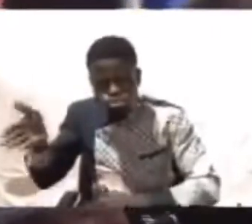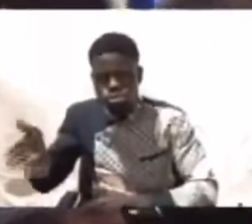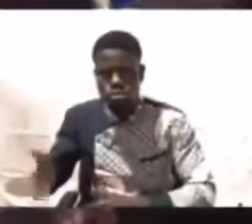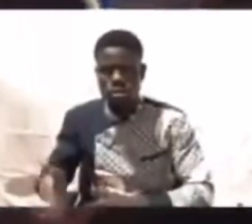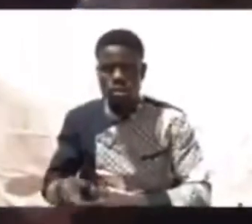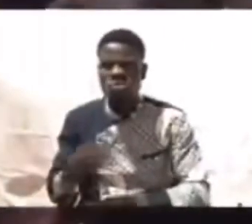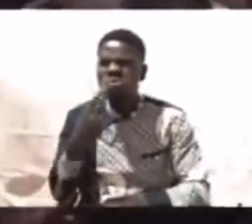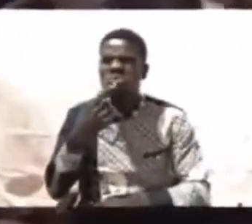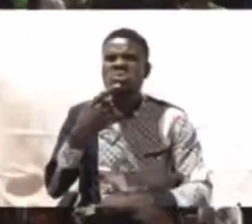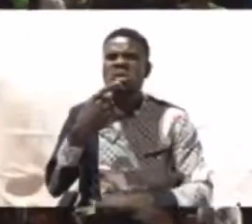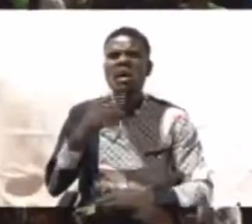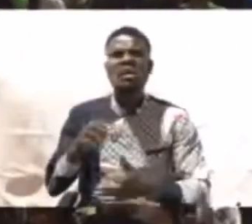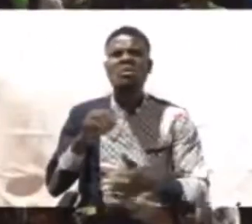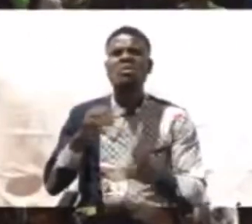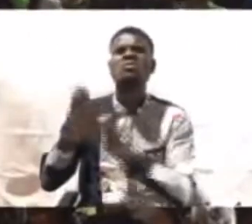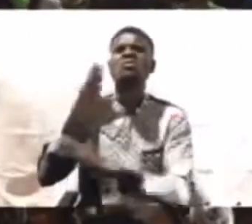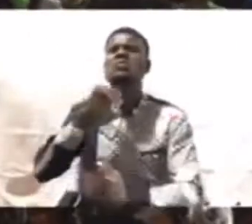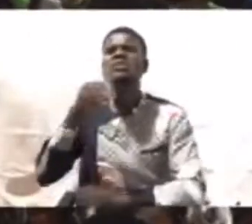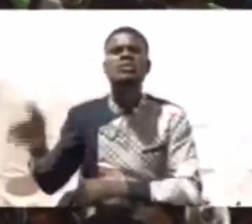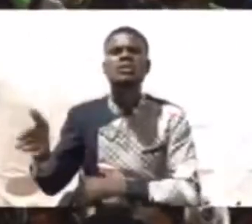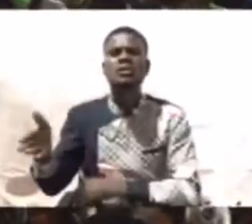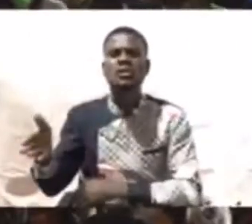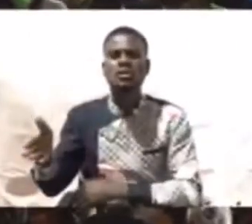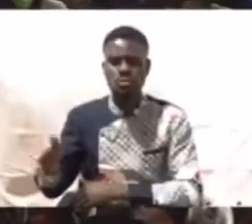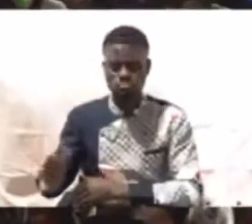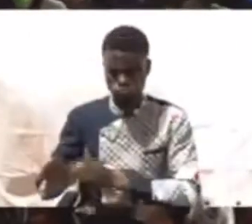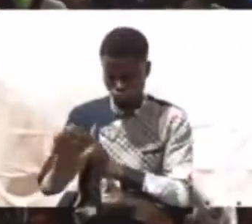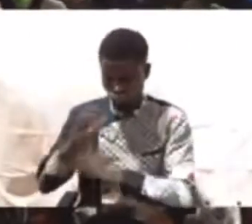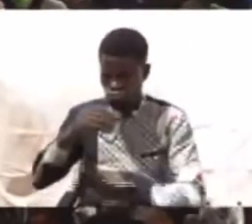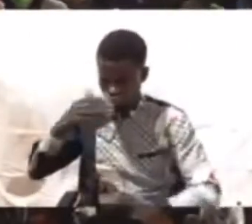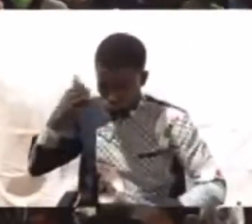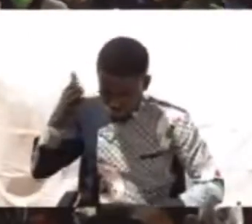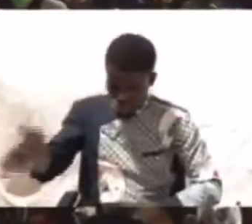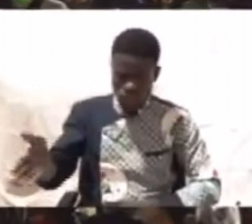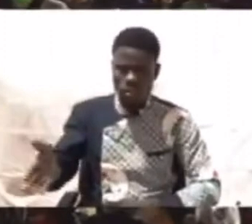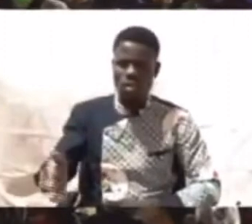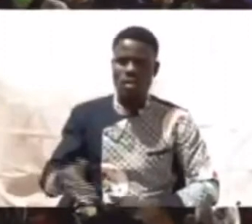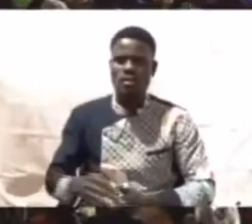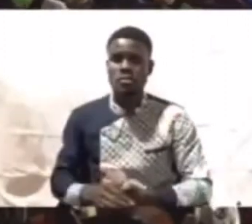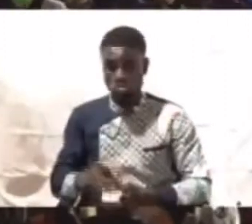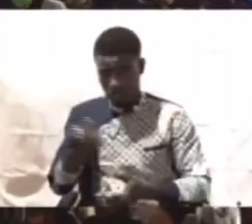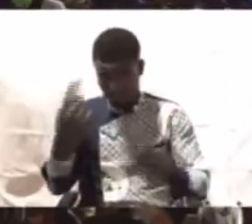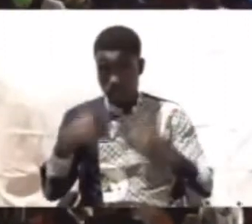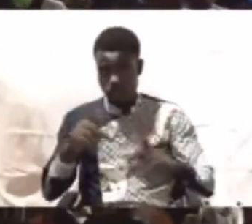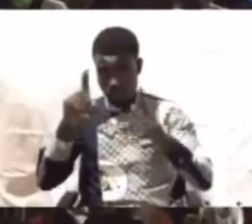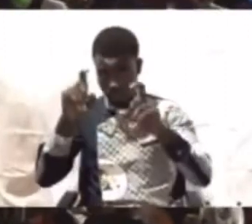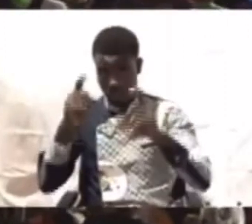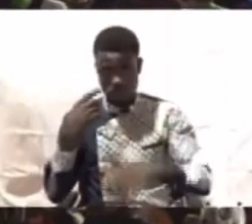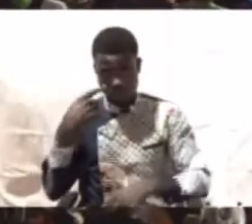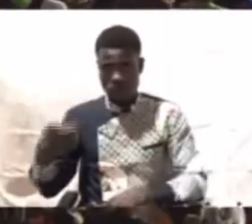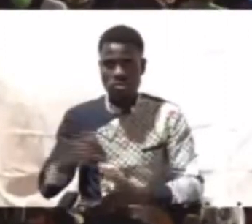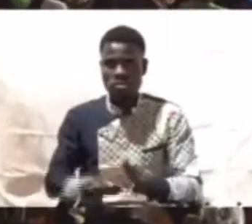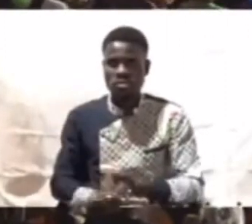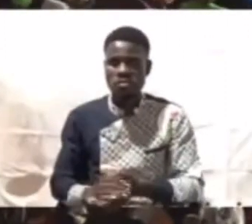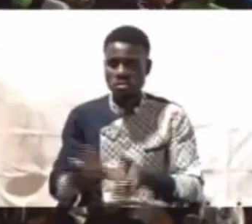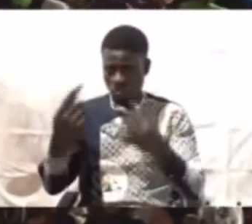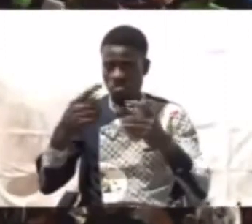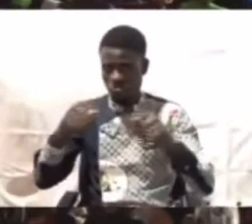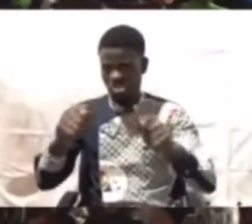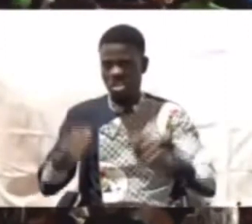Who said God no day? Hello. Sha, what do you have to say? What take you be